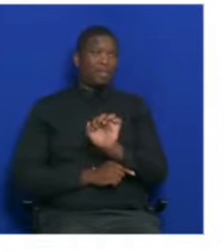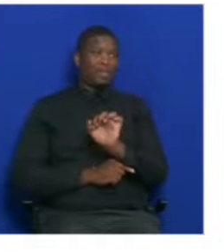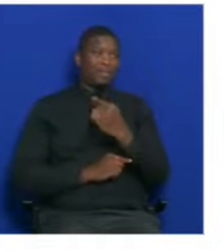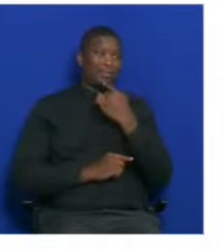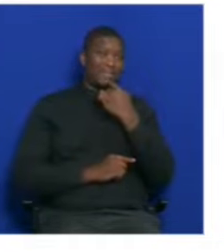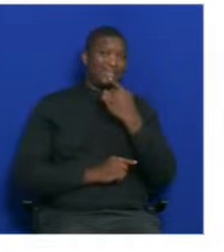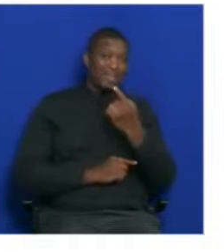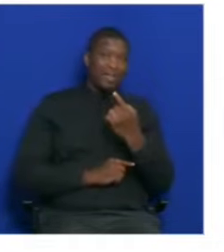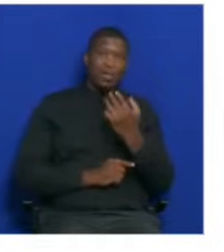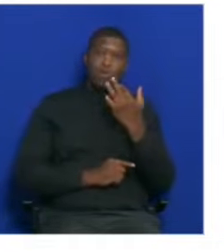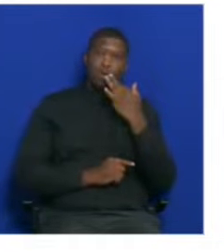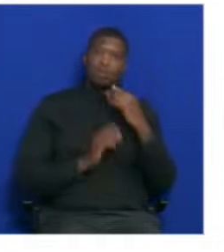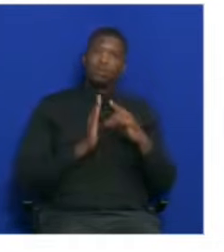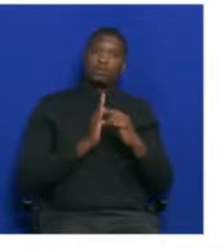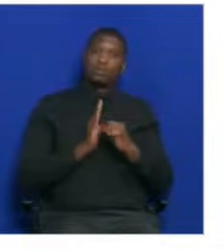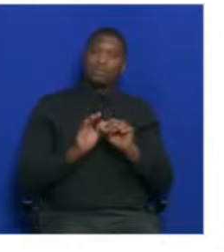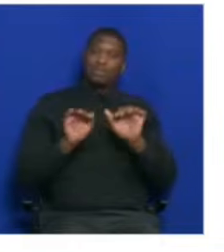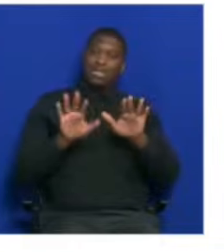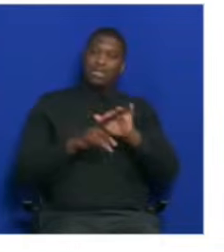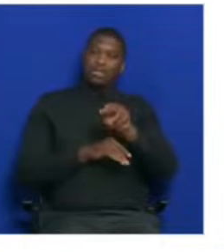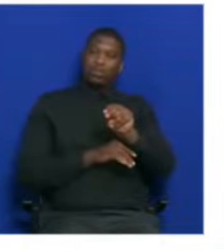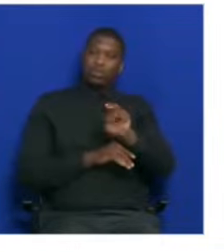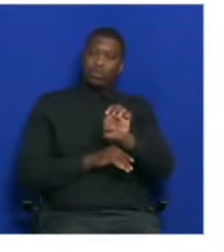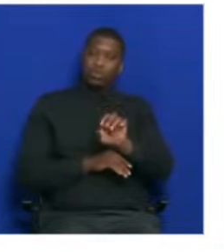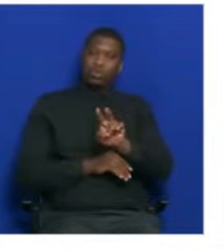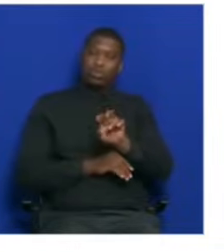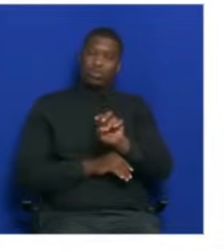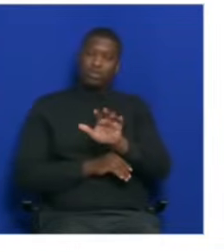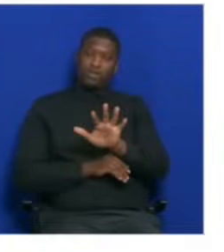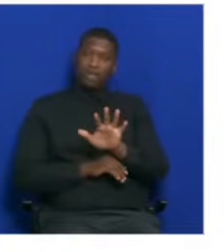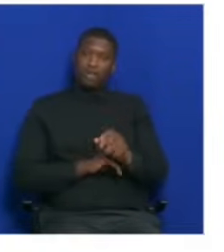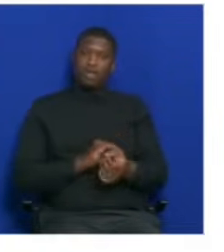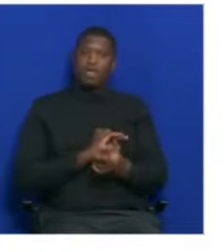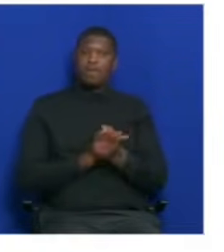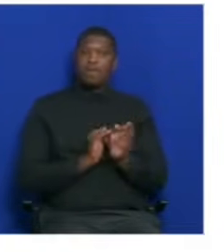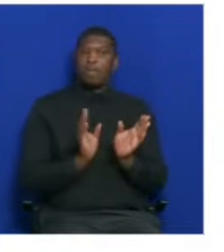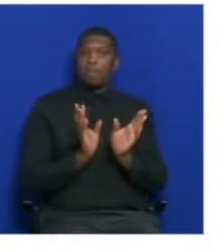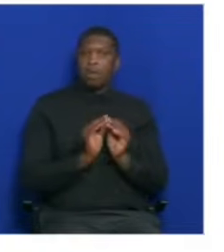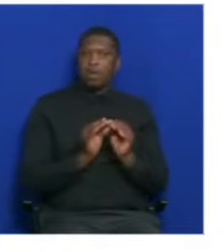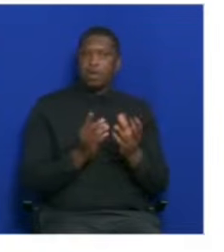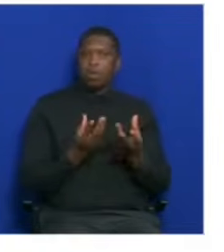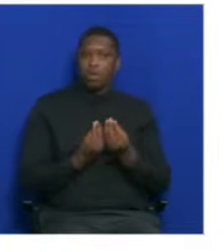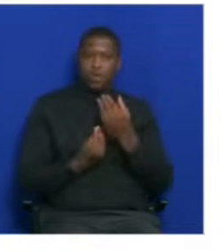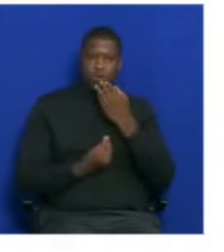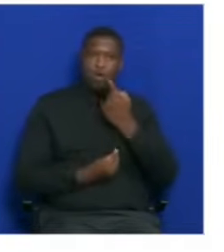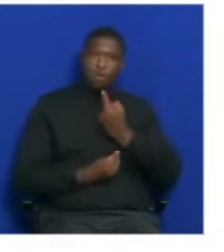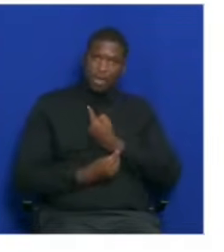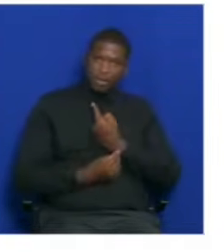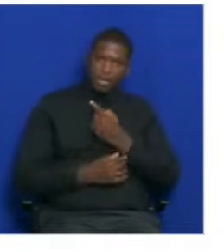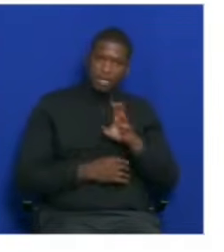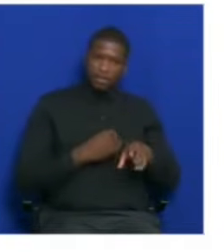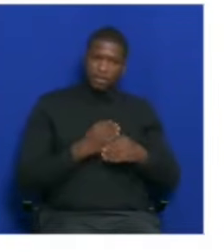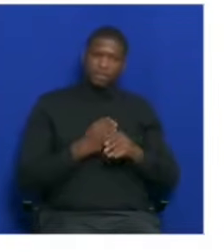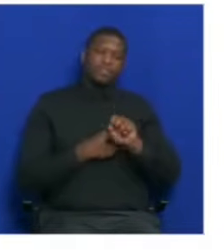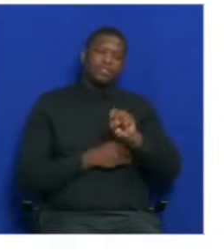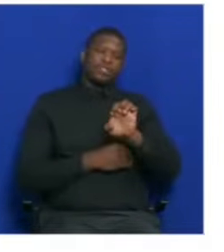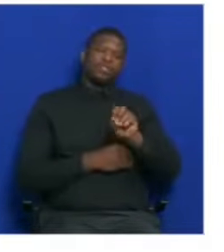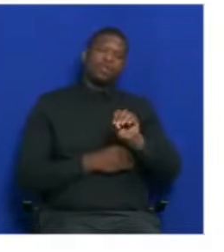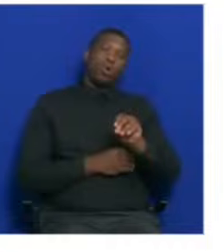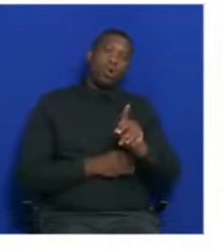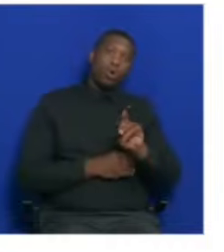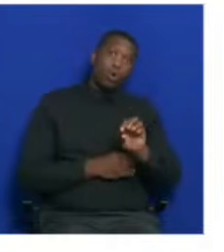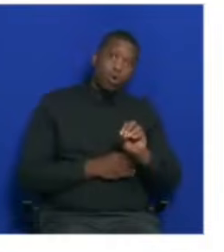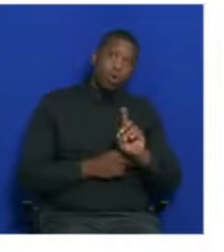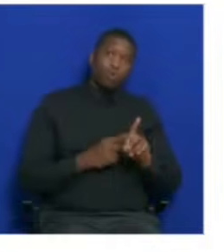of June 2025 in your office, where a meeting was held with myself, Mr. Sesoko, Mr. Perimo, Mr. Padiachi, Mr.